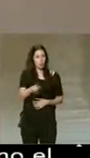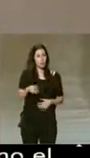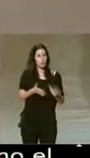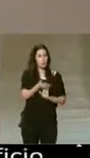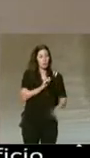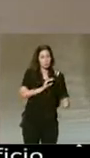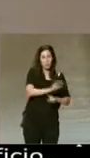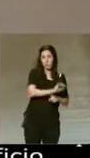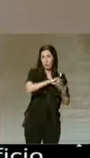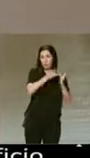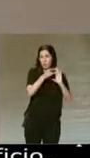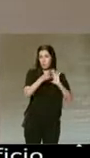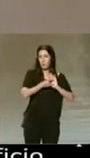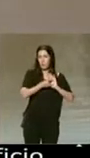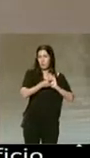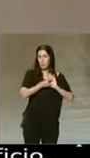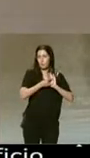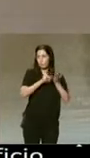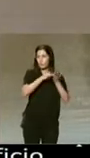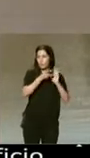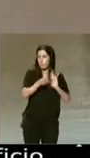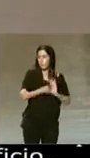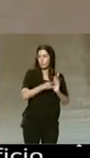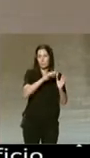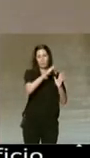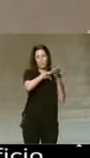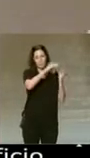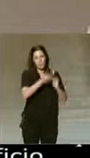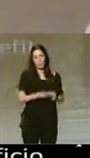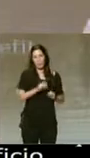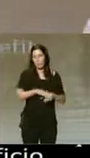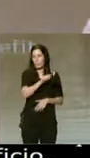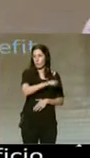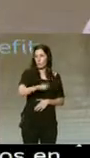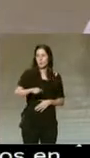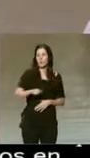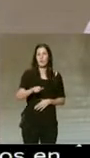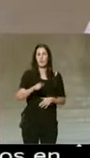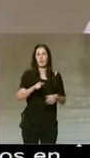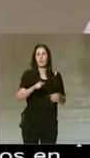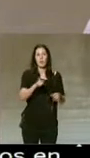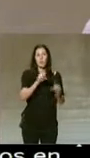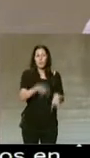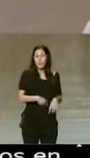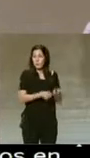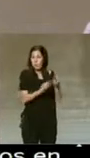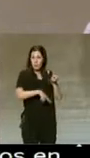profit or the benefit. The investment we make in adapted systems for people with impairment